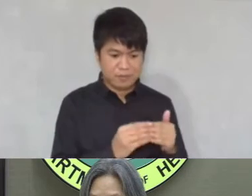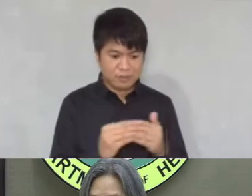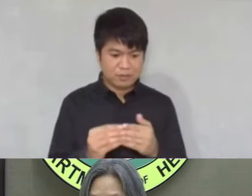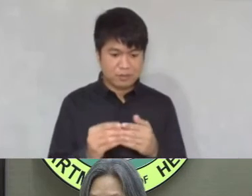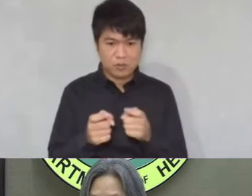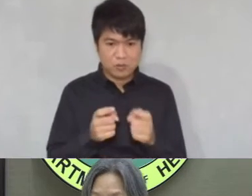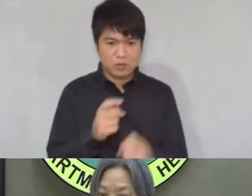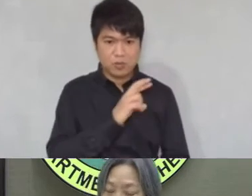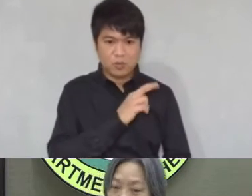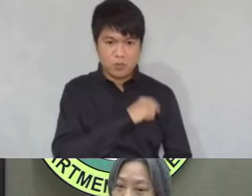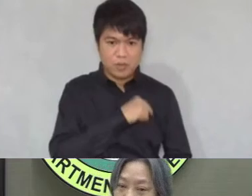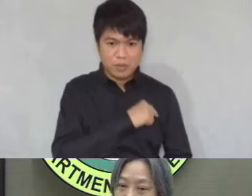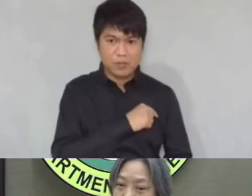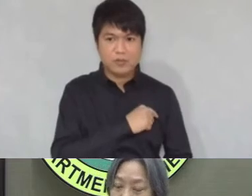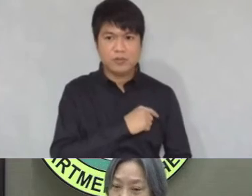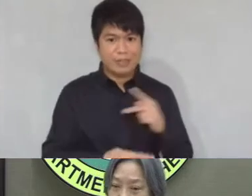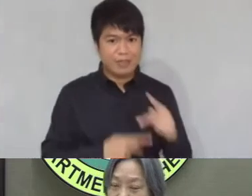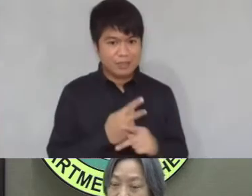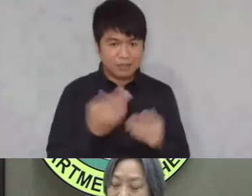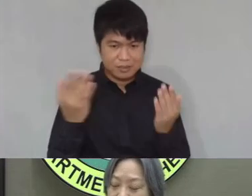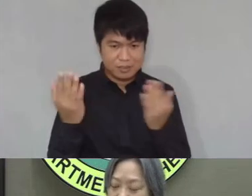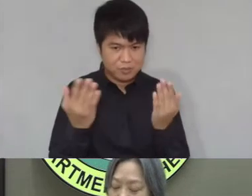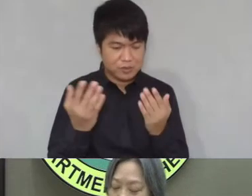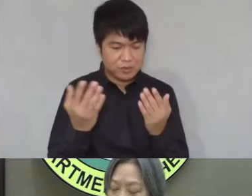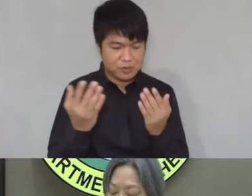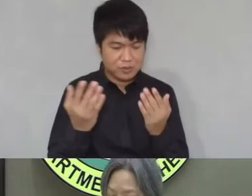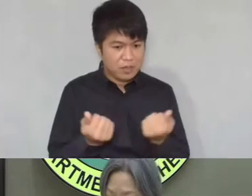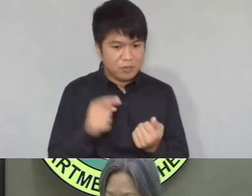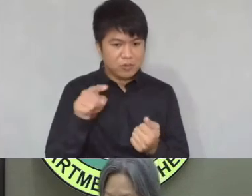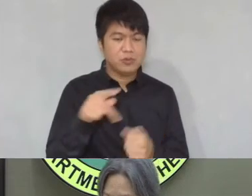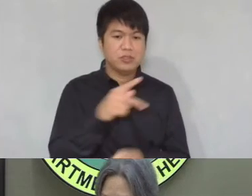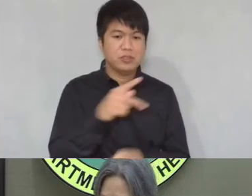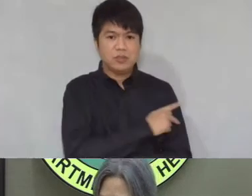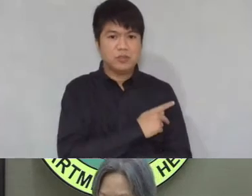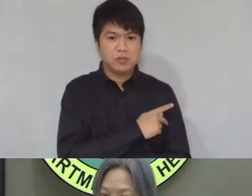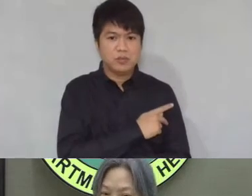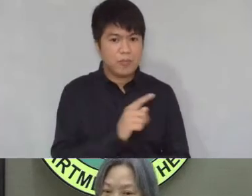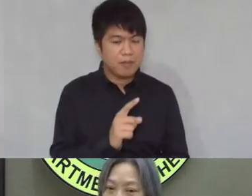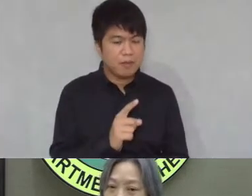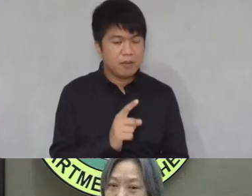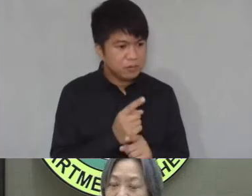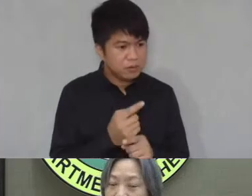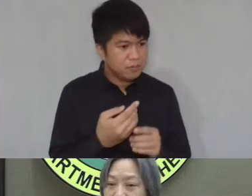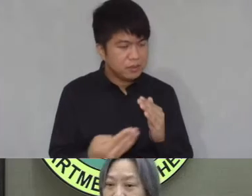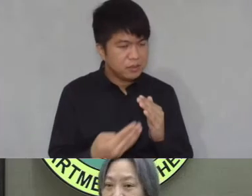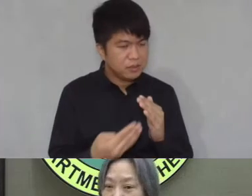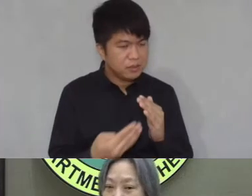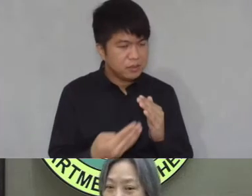guidelines. So this controls the quality and the type of services that they can make available to their patient. What we don't